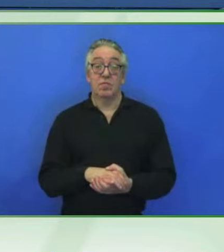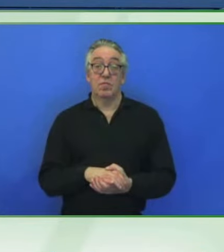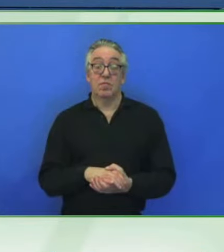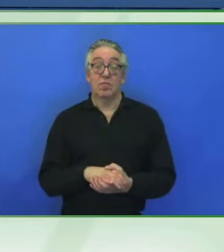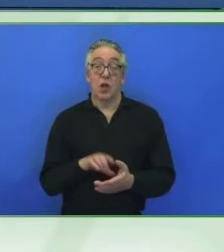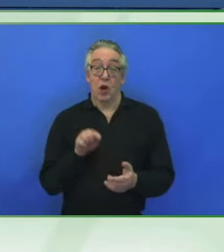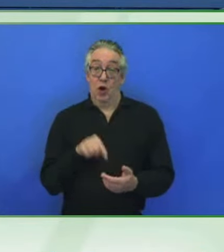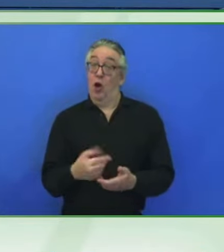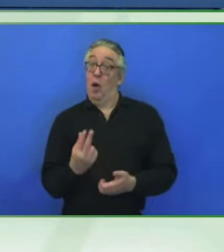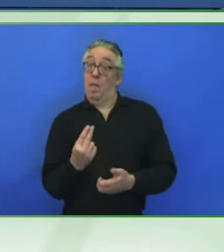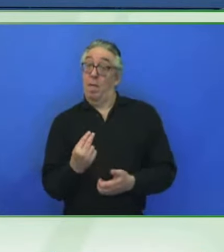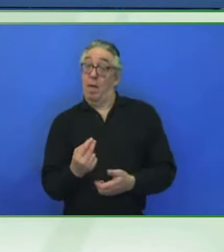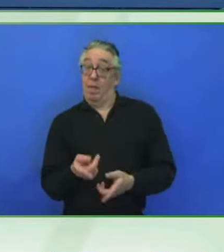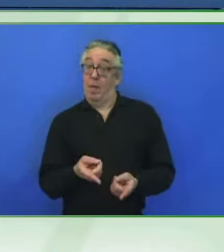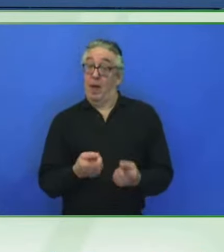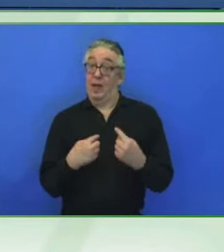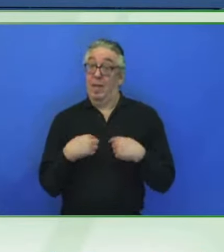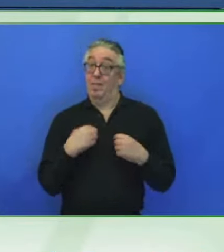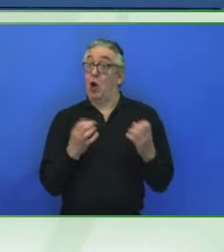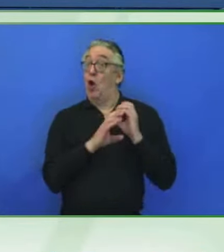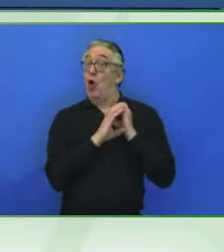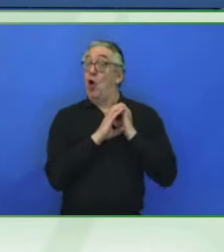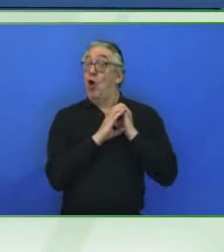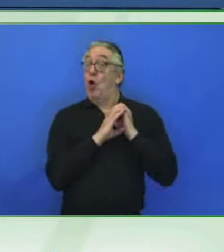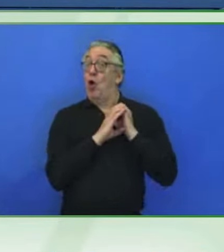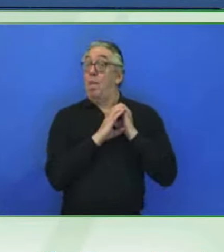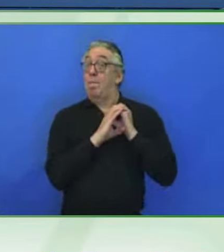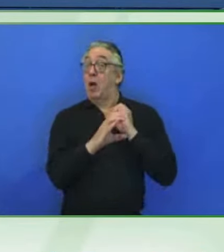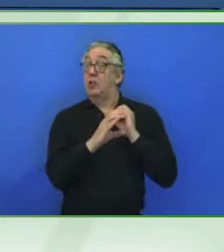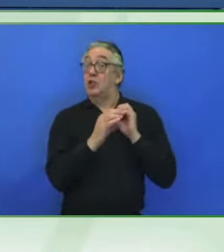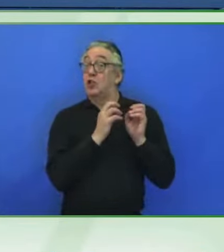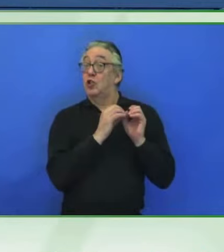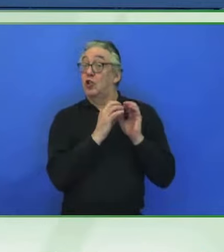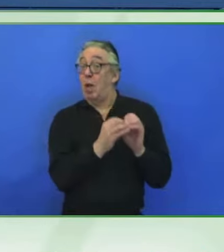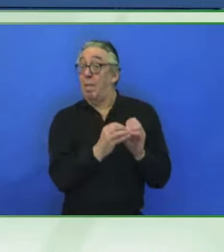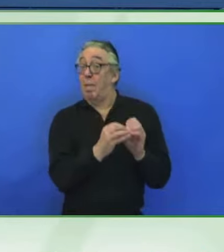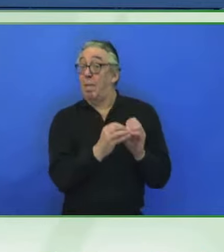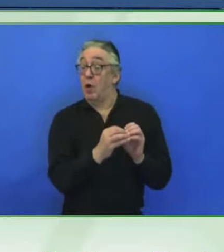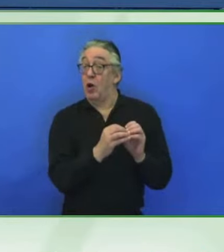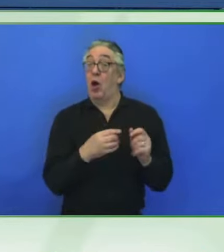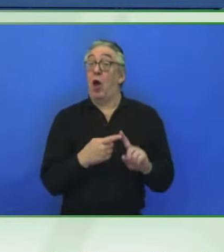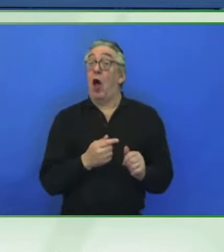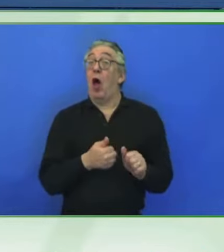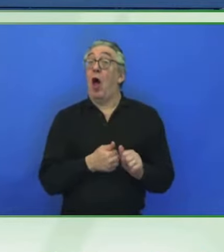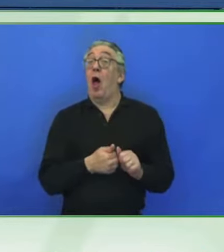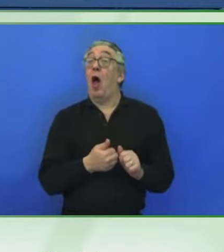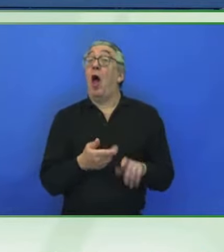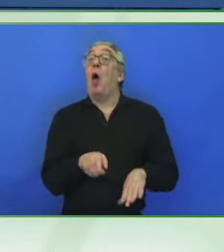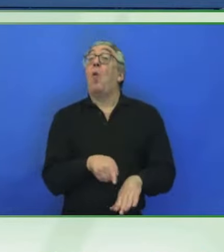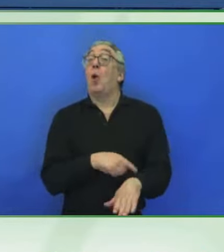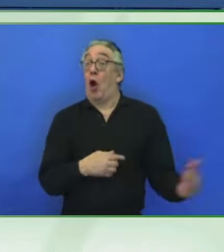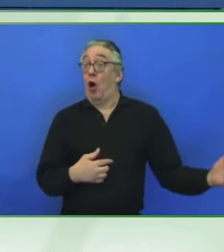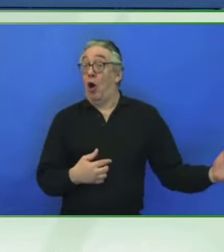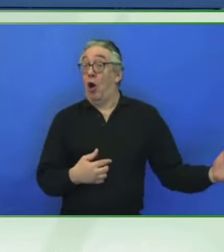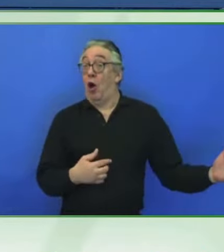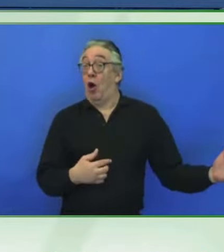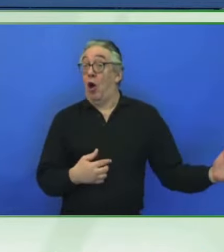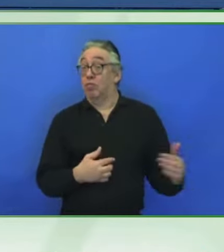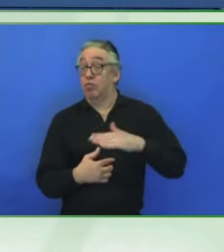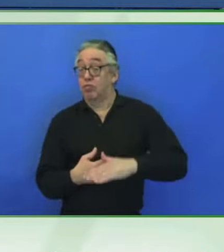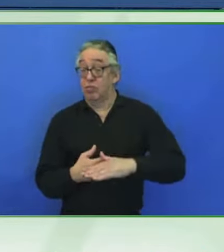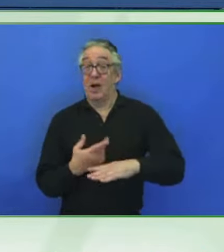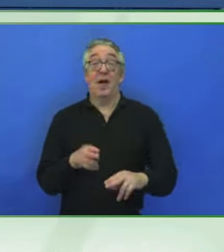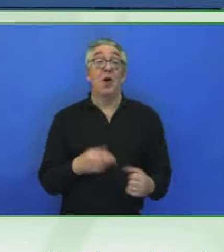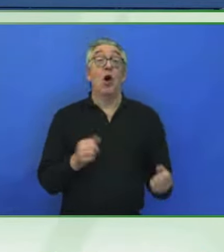its identification number, the proximity to the stop, and if it is stopped at the